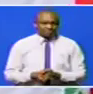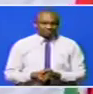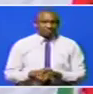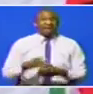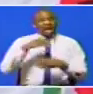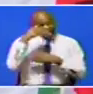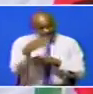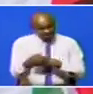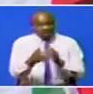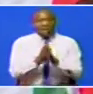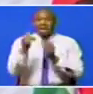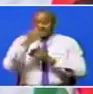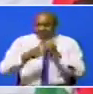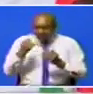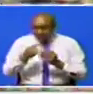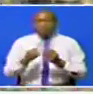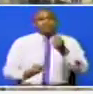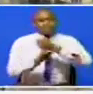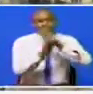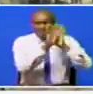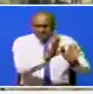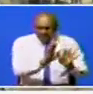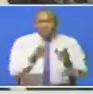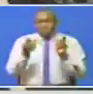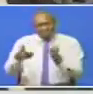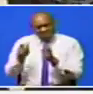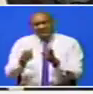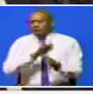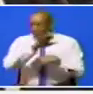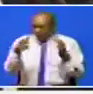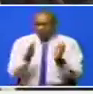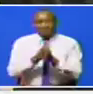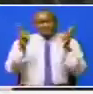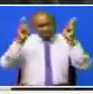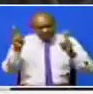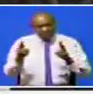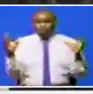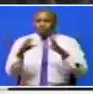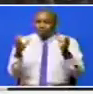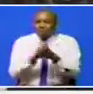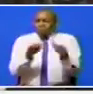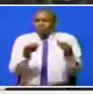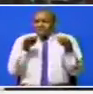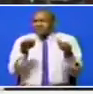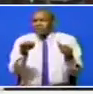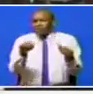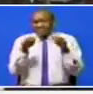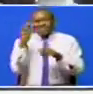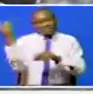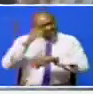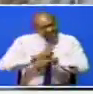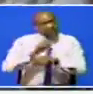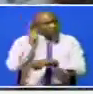After keeping the country, their supporters, the media, and even the international community waiting for nearly